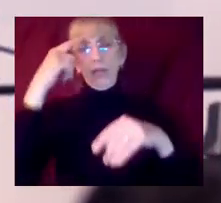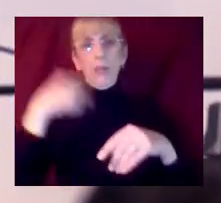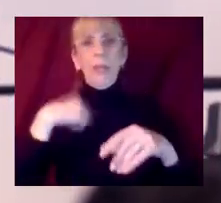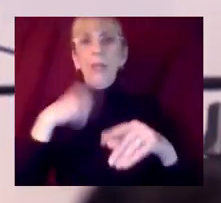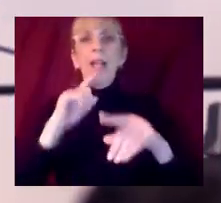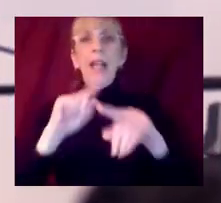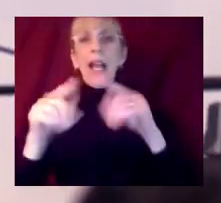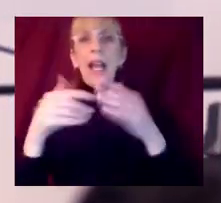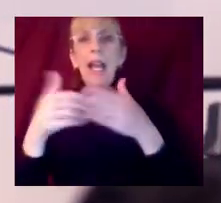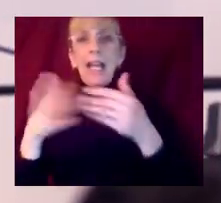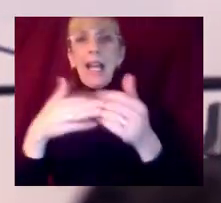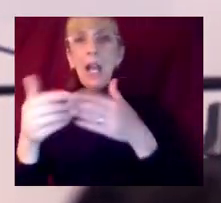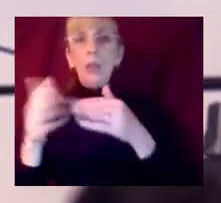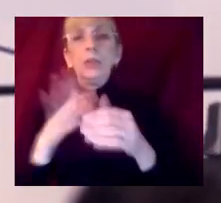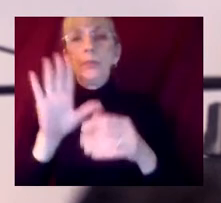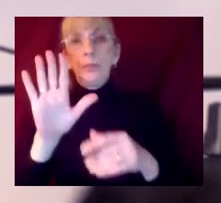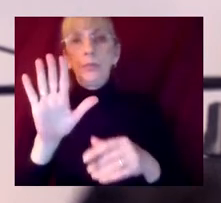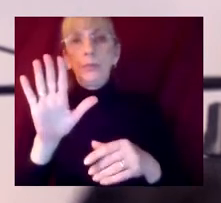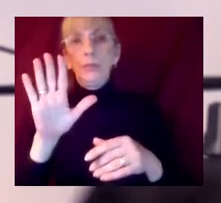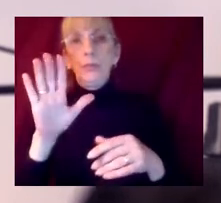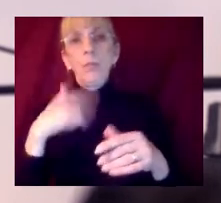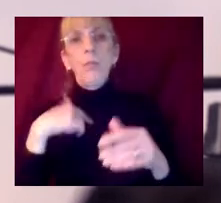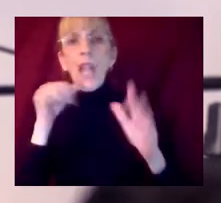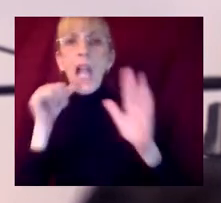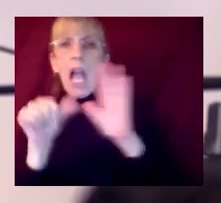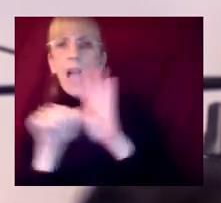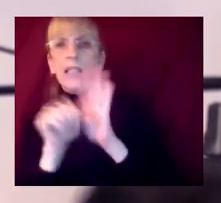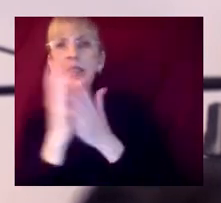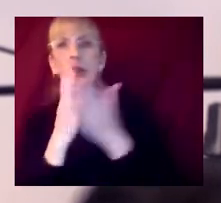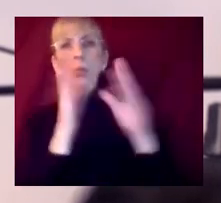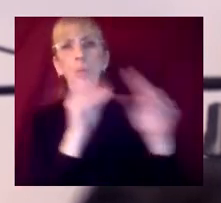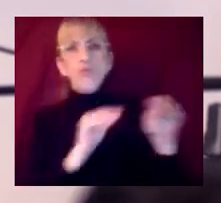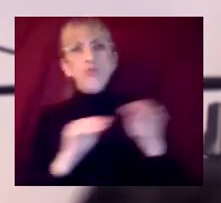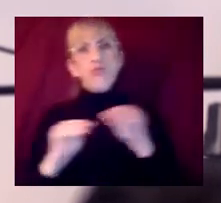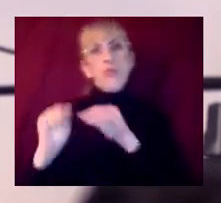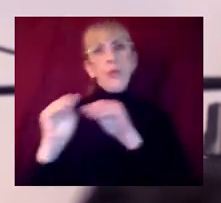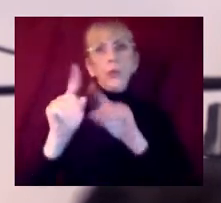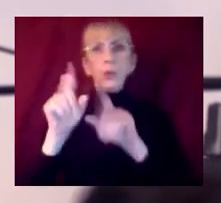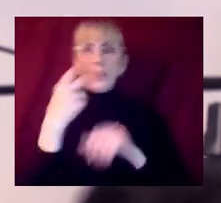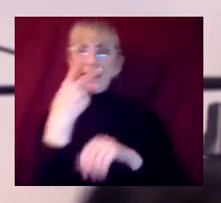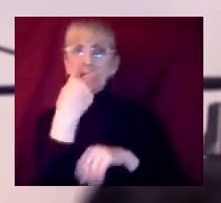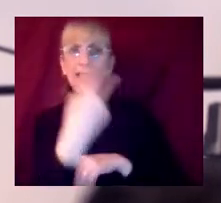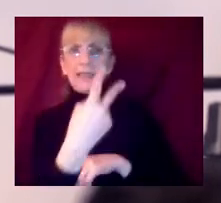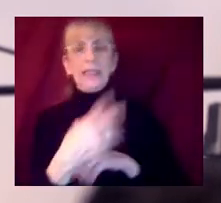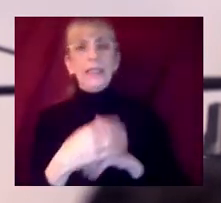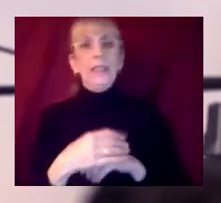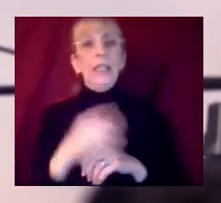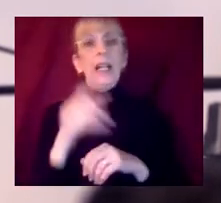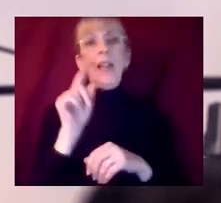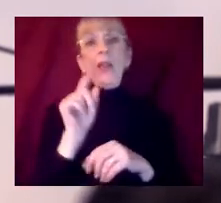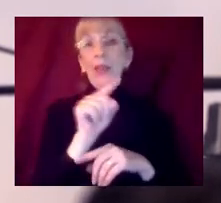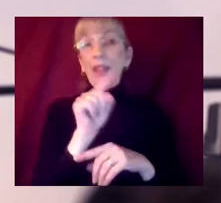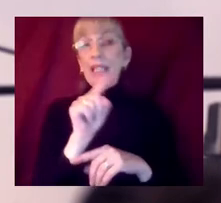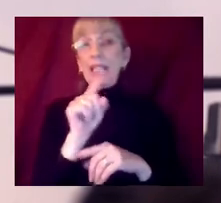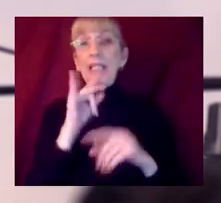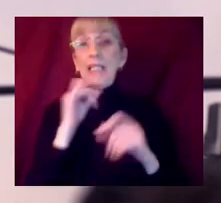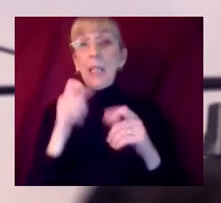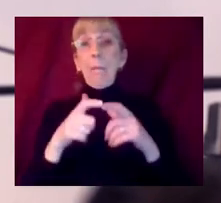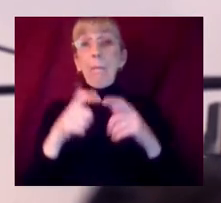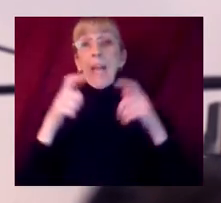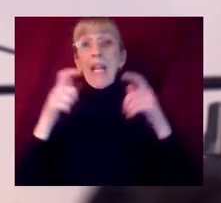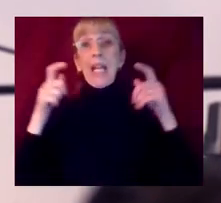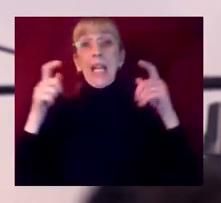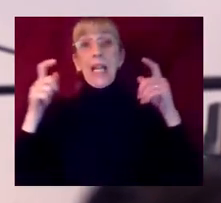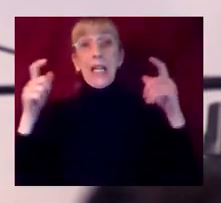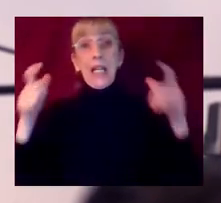me, I'm going to hide some of you, but we'll move around. So this is a big, over-exaggerated